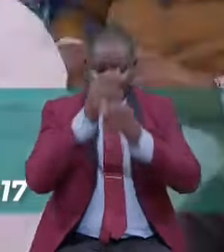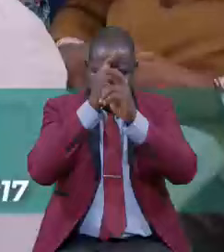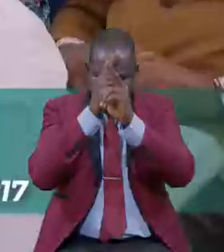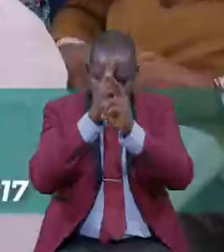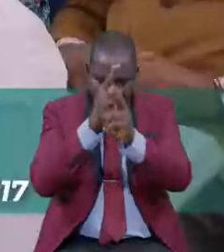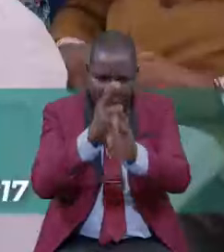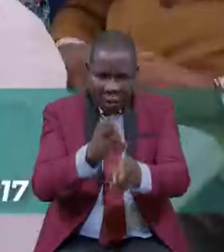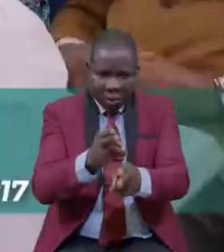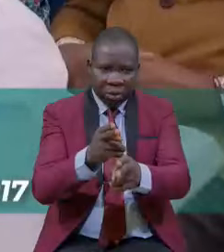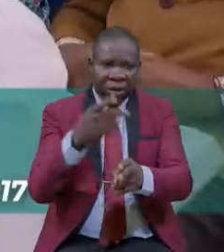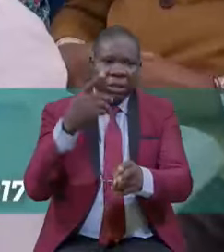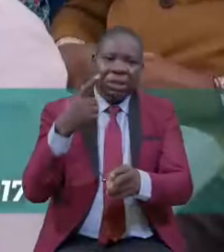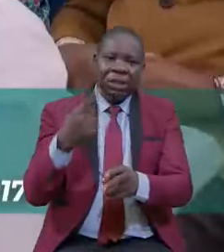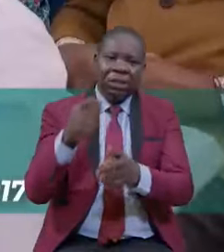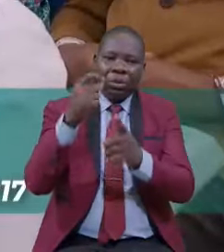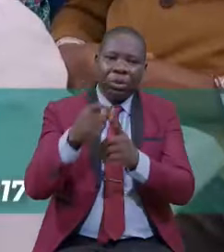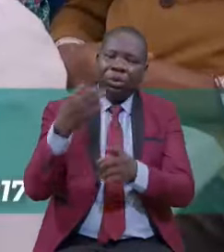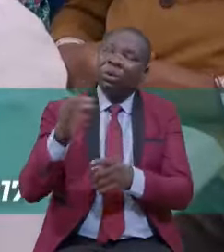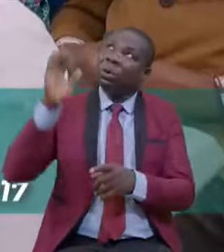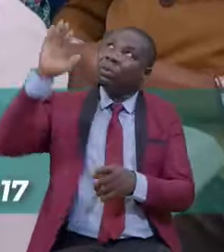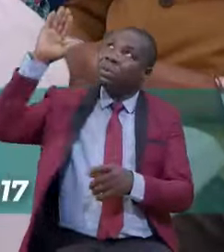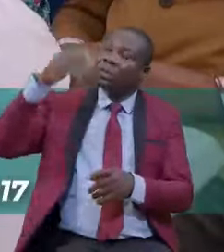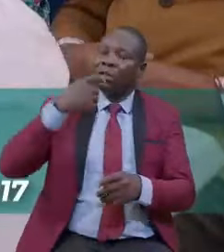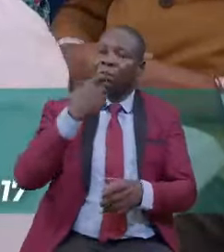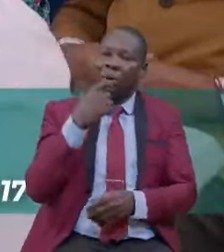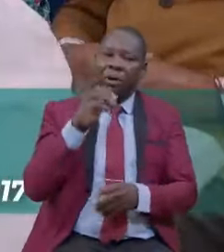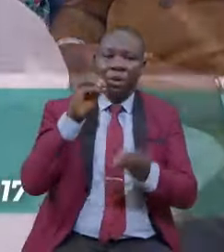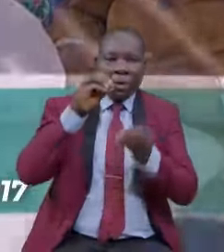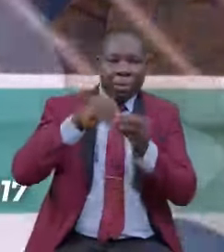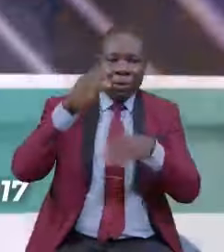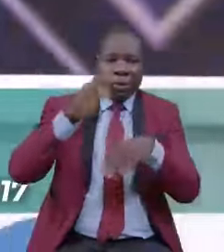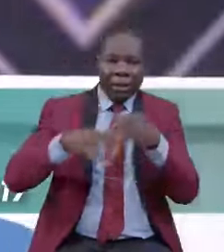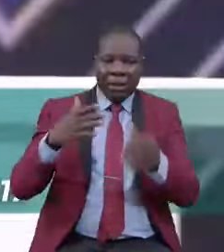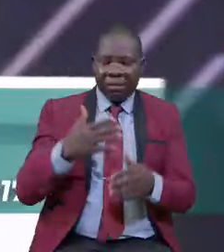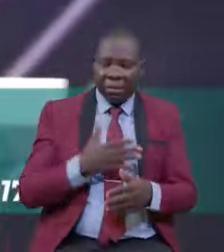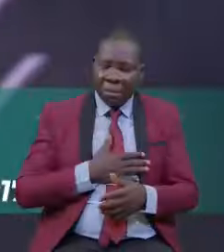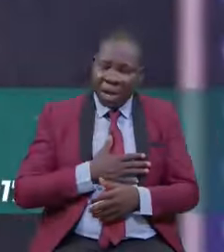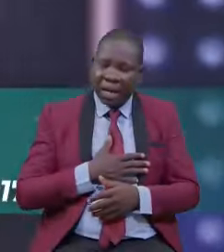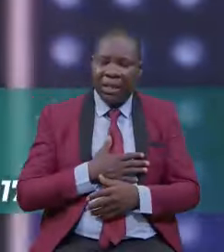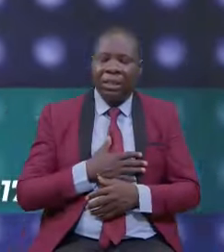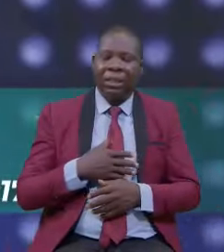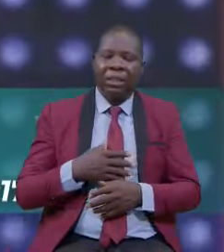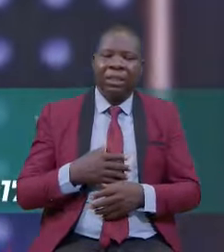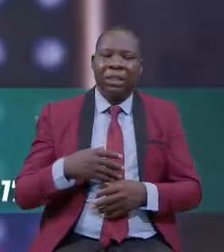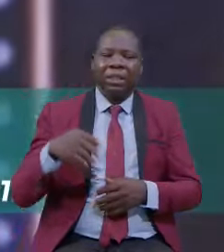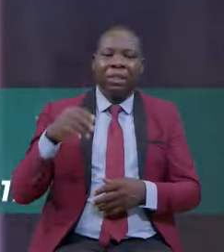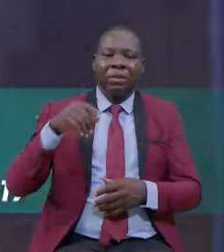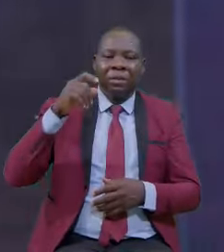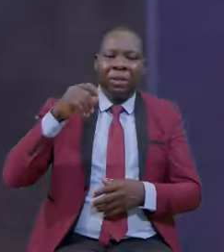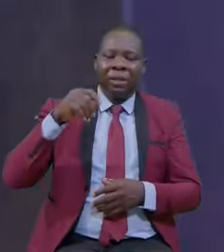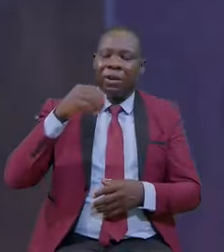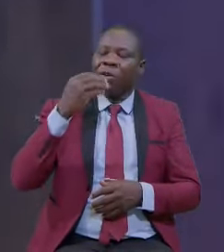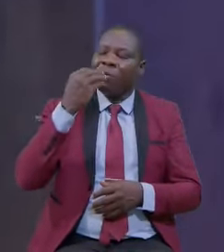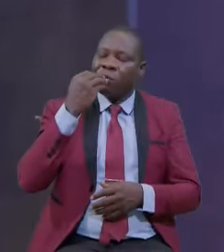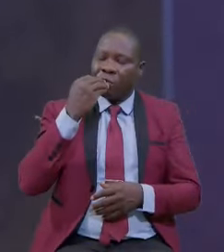mouth, more than my necessary food. Job, tell me, if something happens